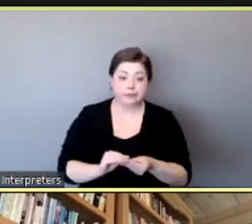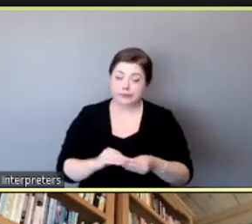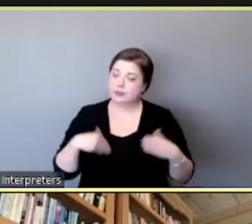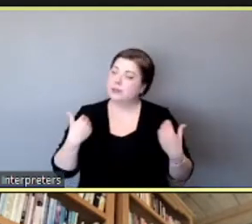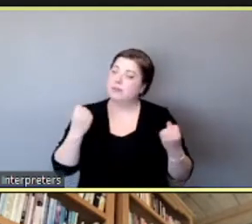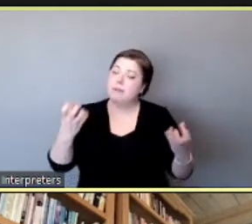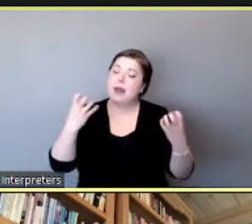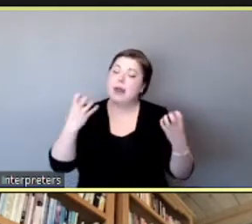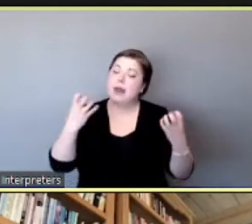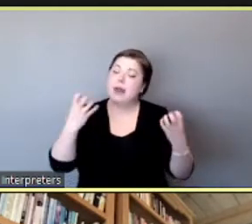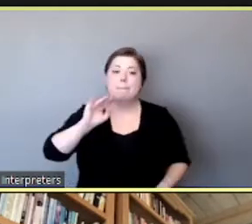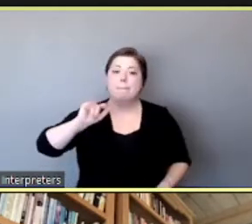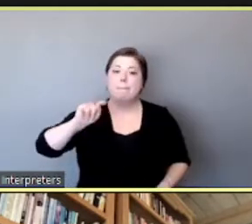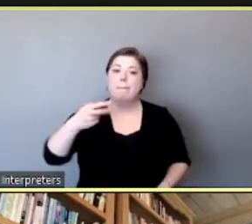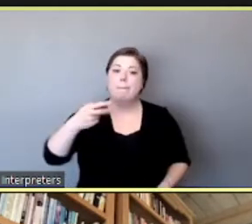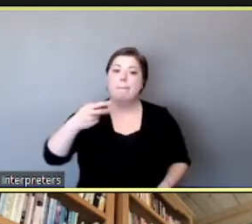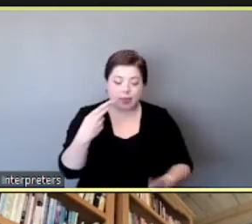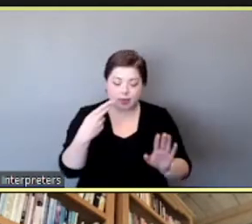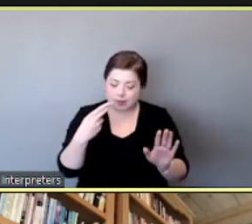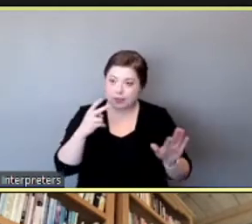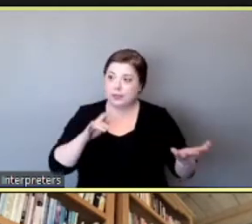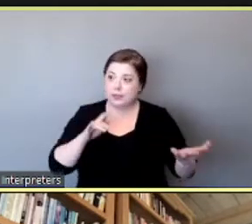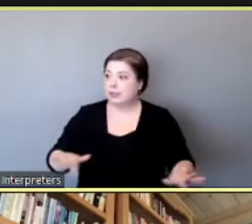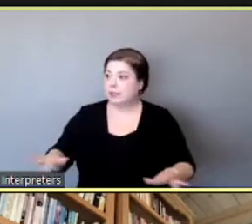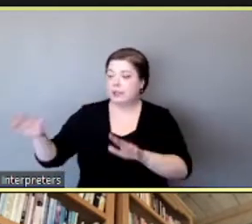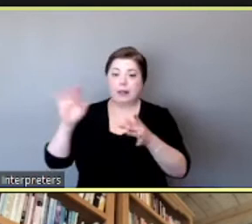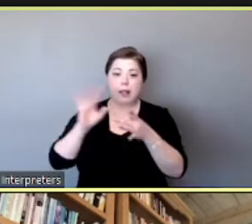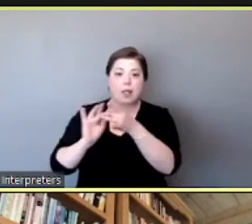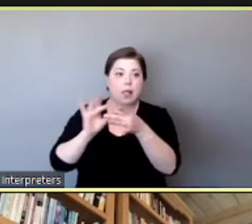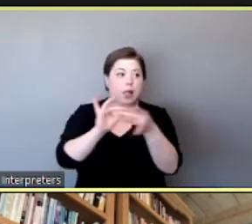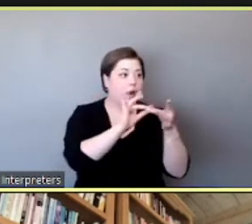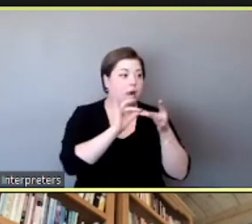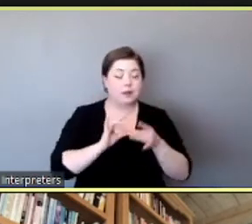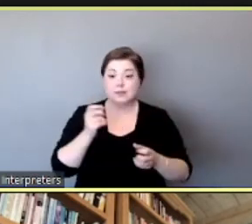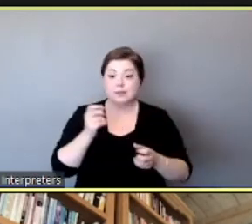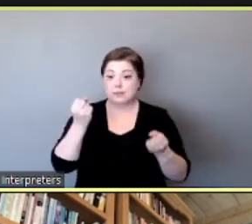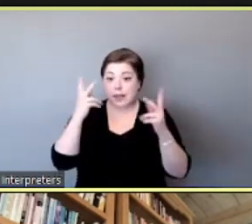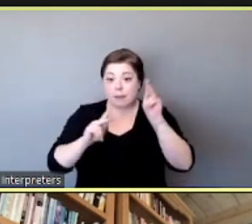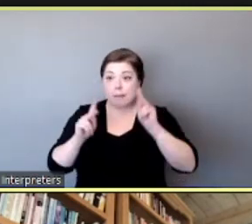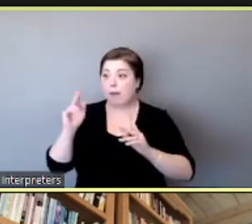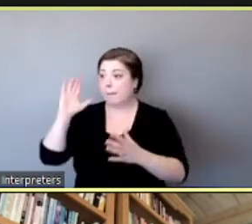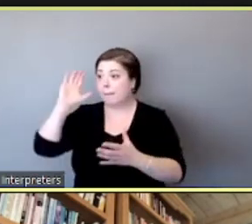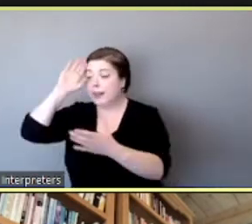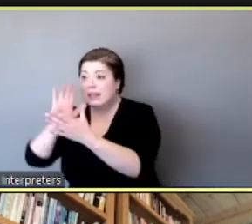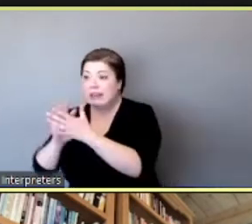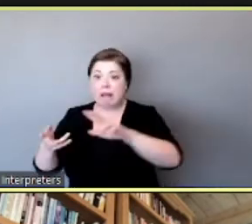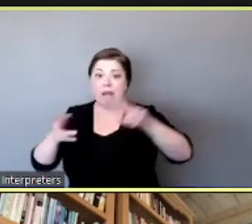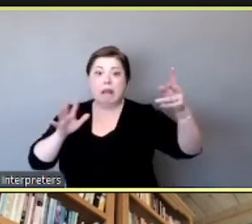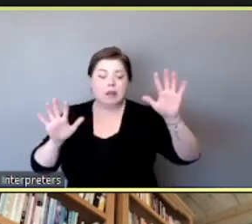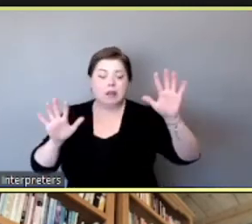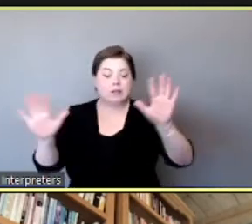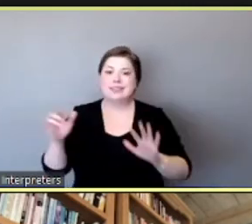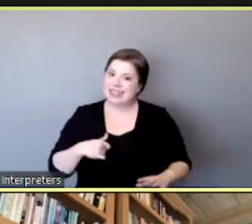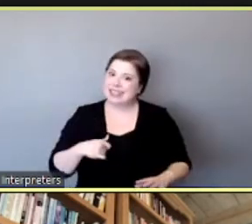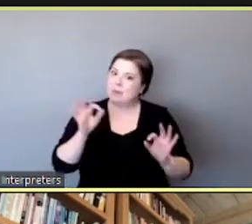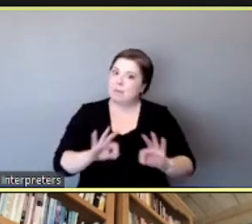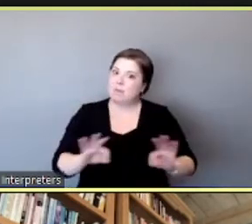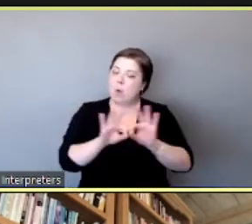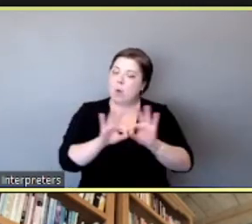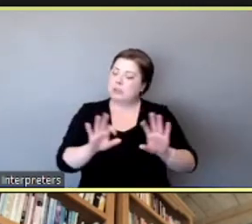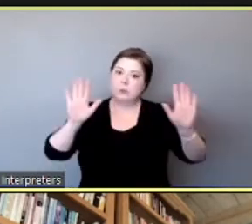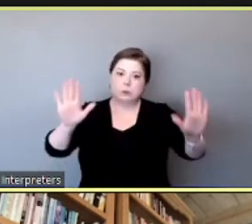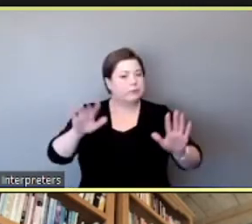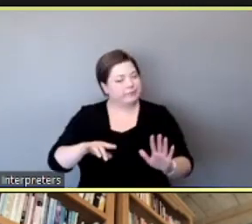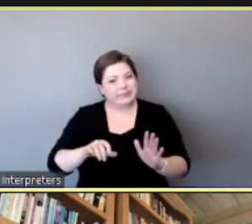there circulating, a lot of beliefs. And I think it's important to call this out, that we really have to be careful with